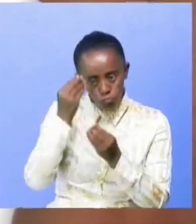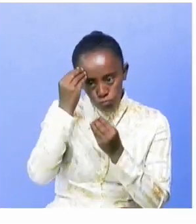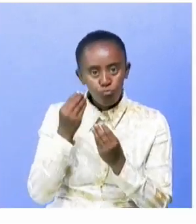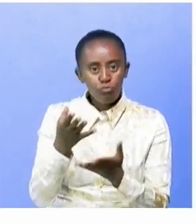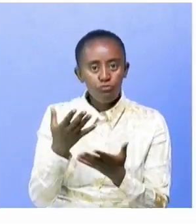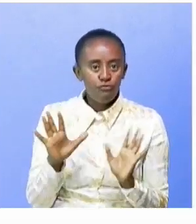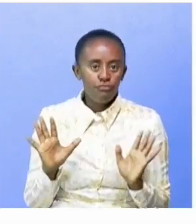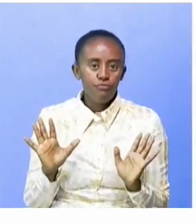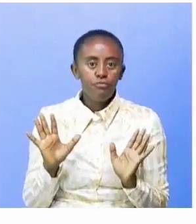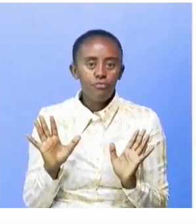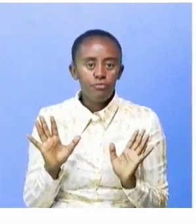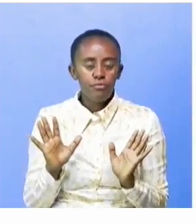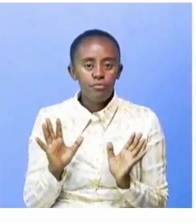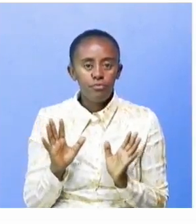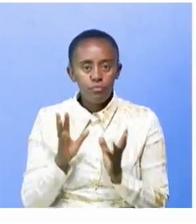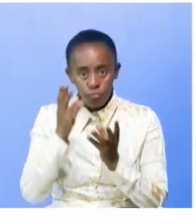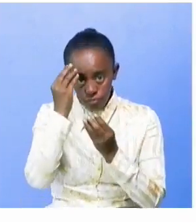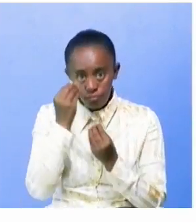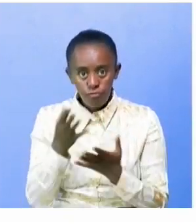mentioned.